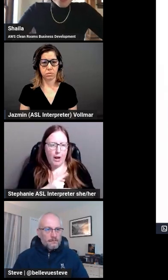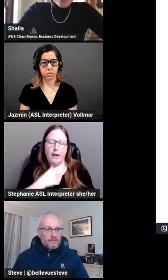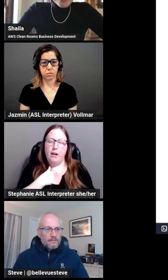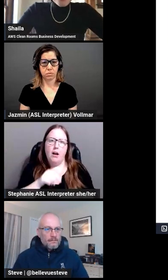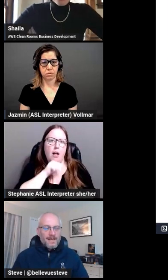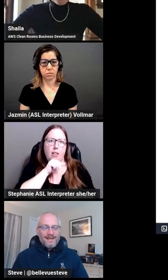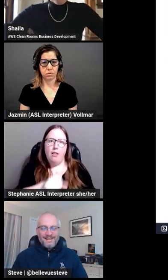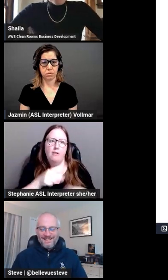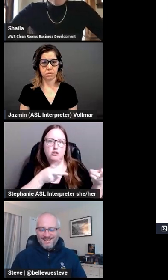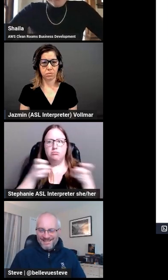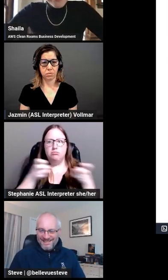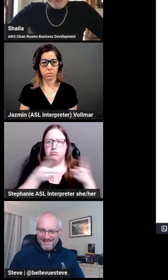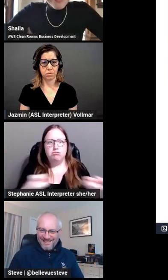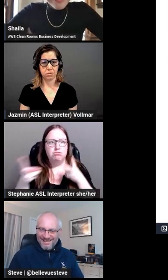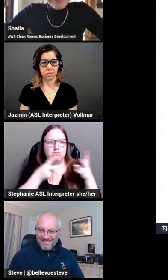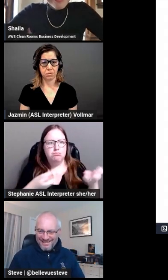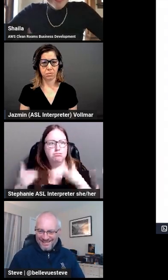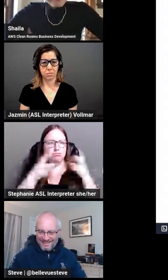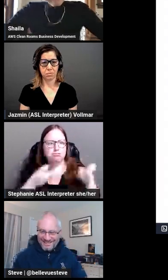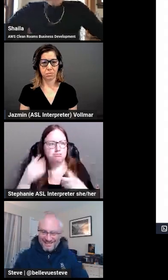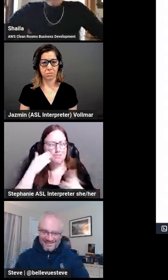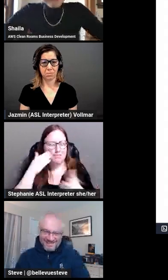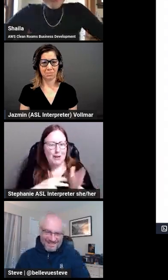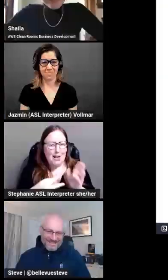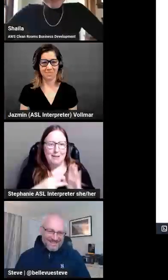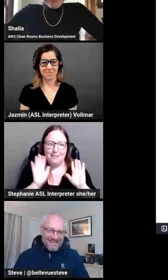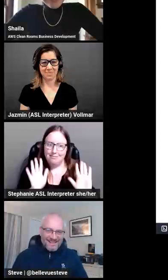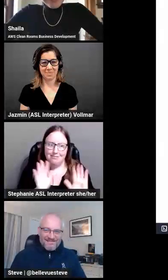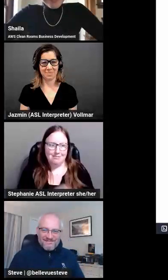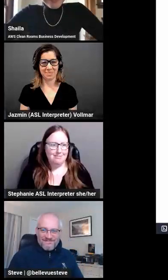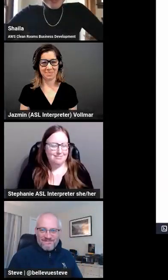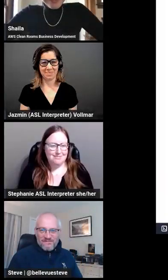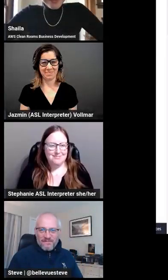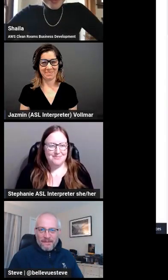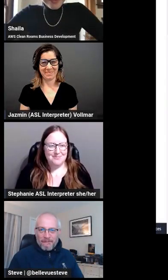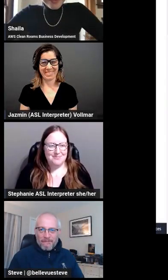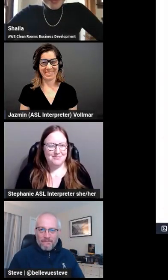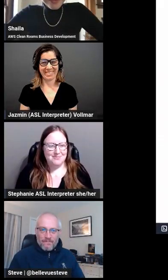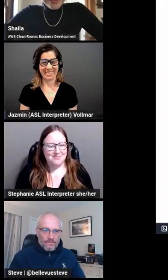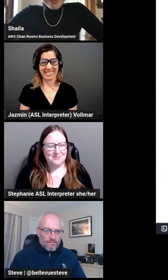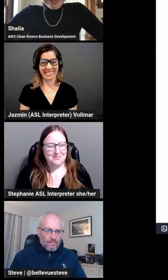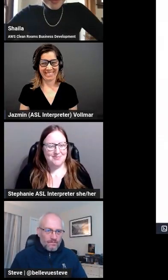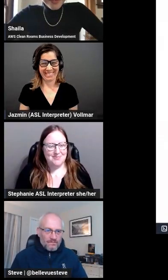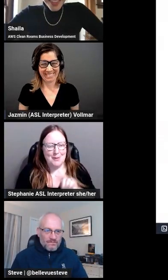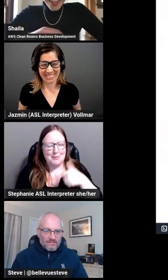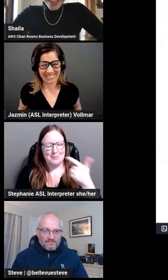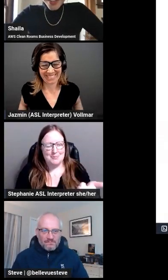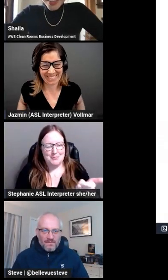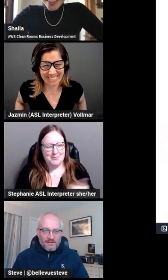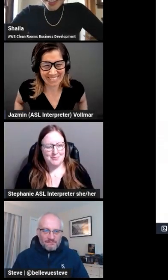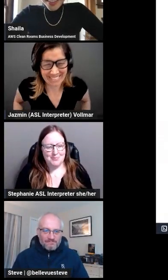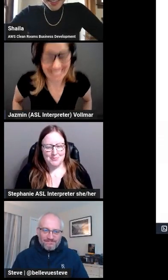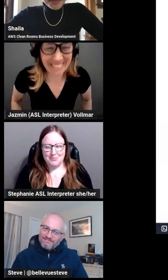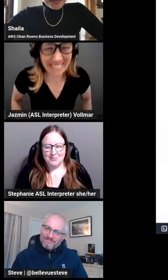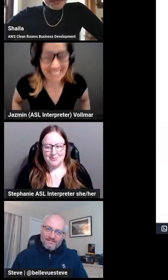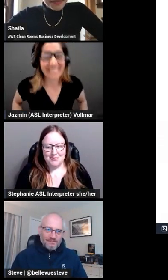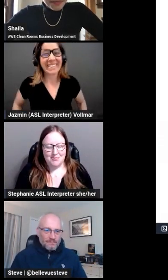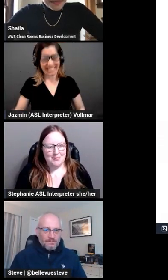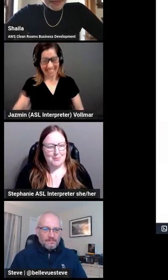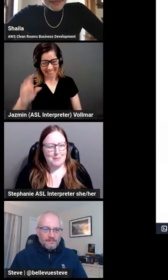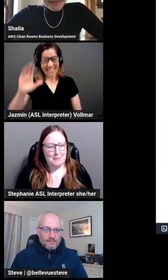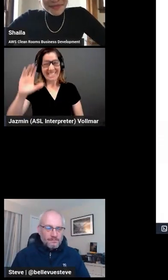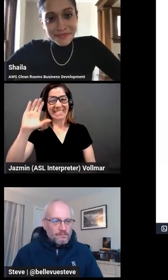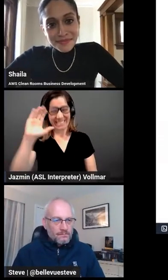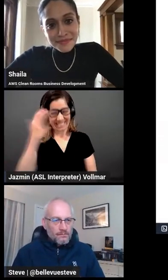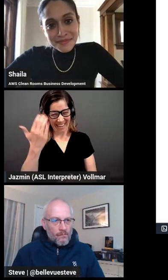pasta. Pasta. So it seems like it's pretty nice to be able